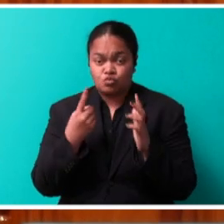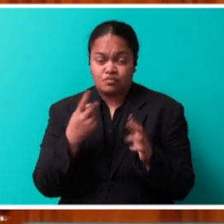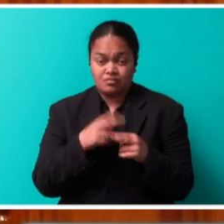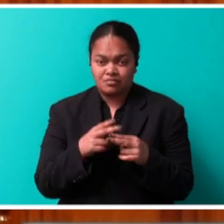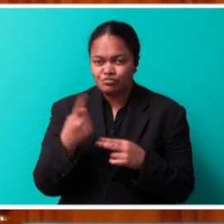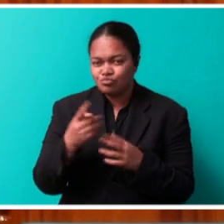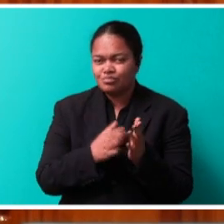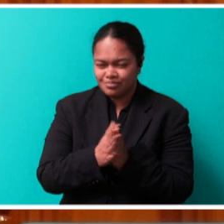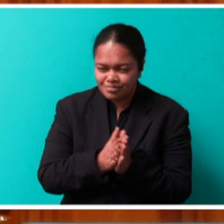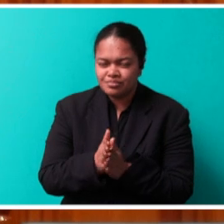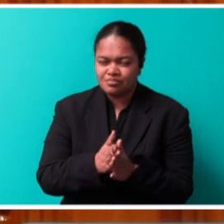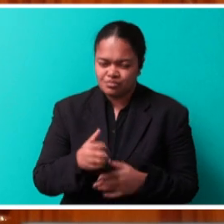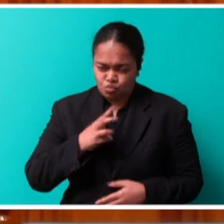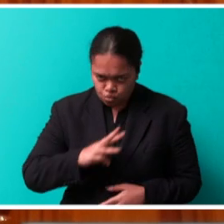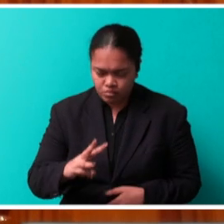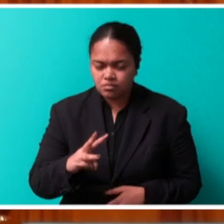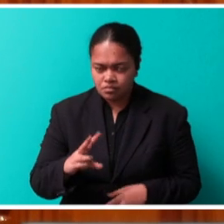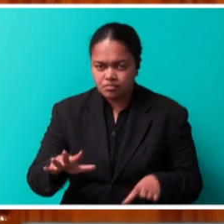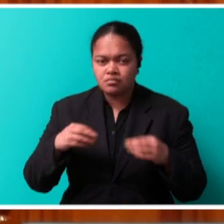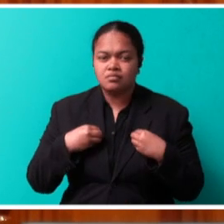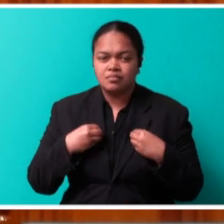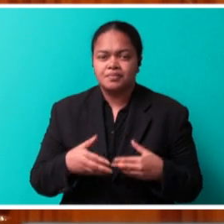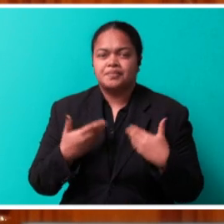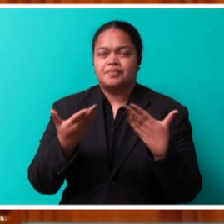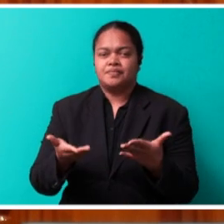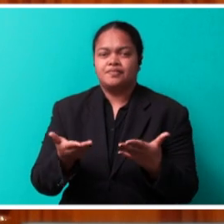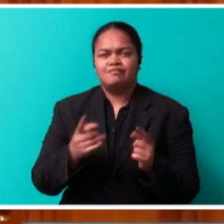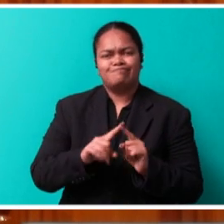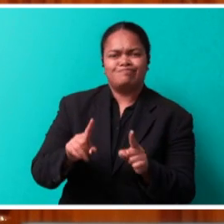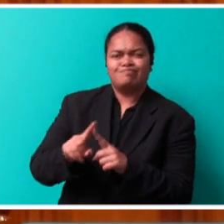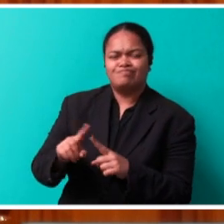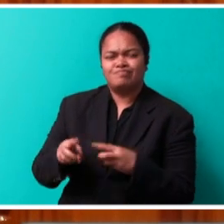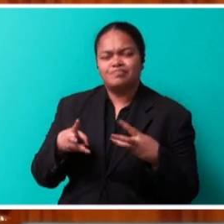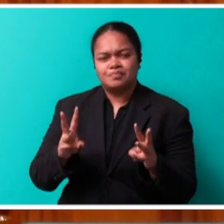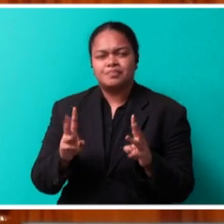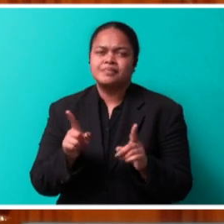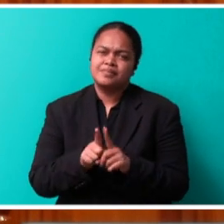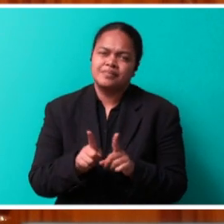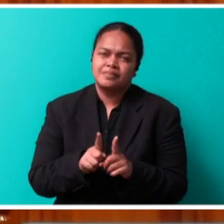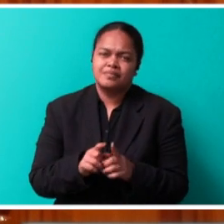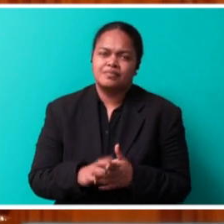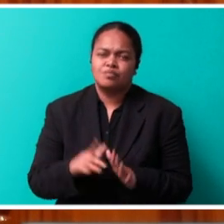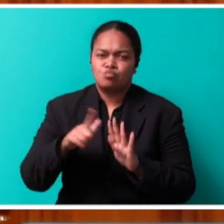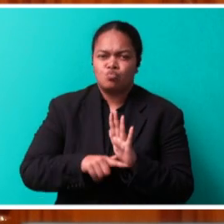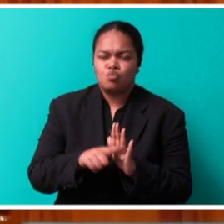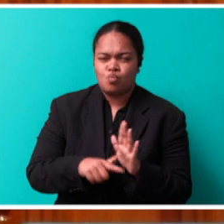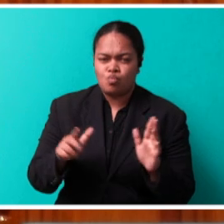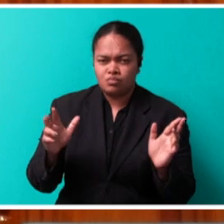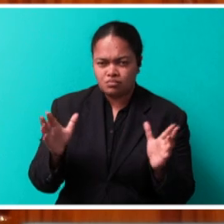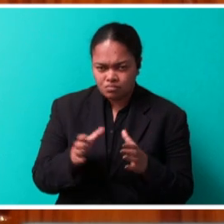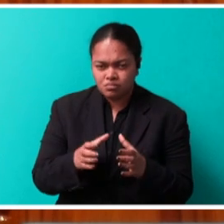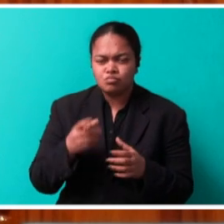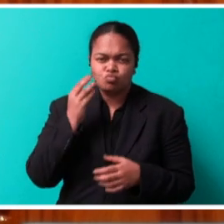up diversification, providing them with alternative revenue streams such as ethanol production, refined